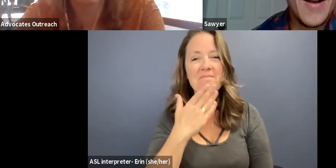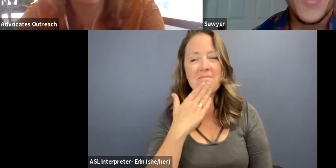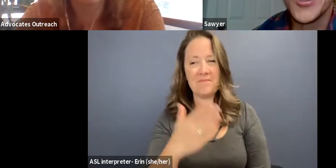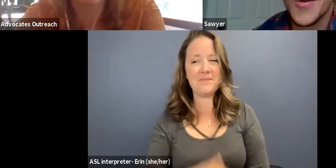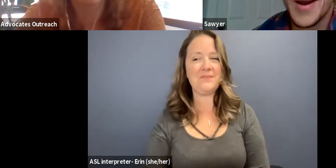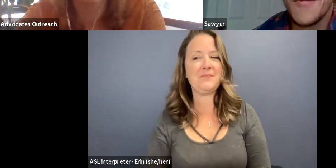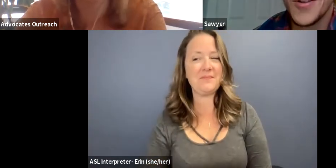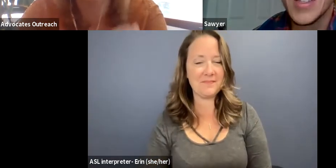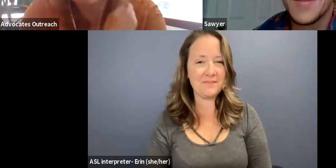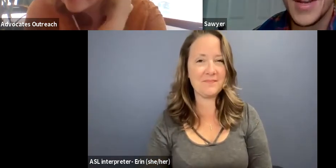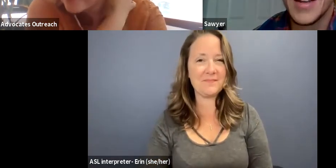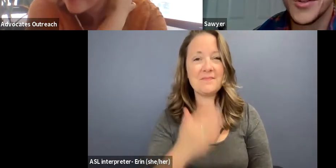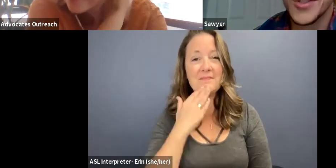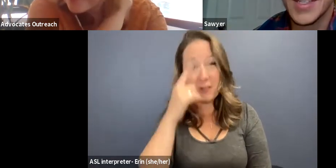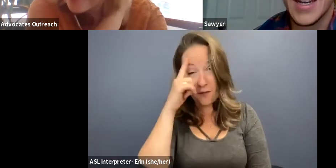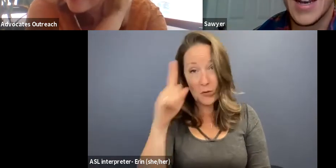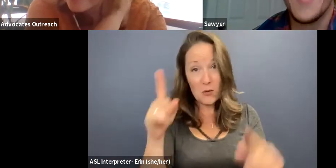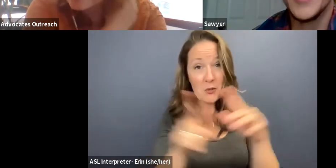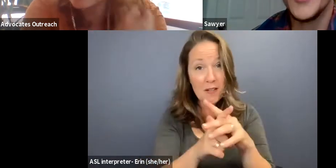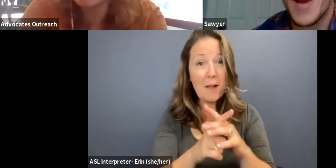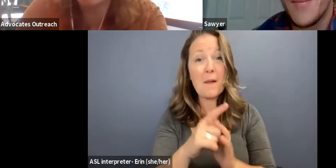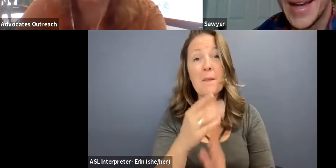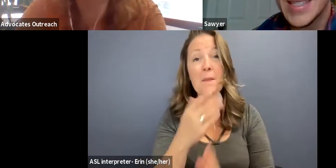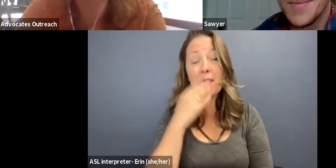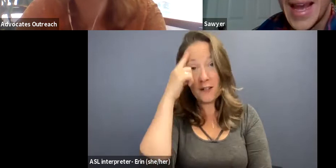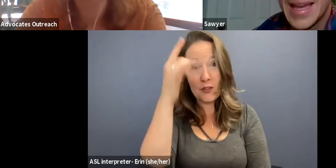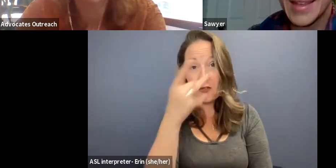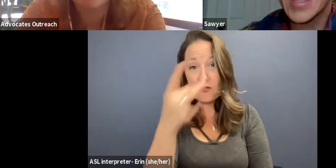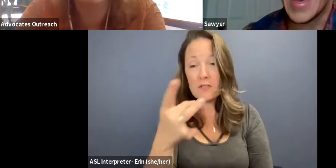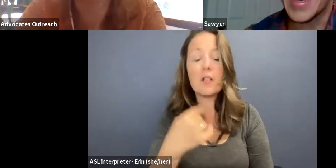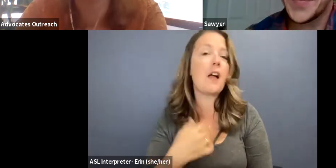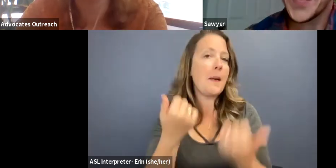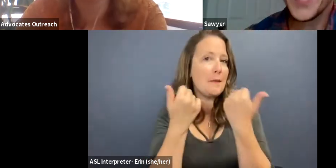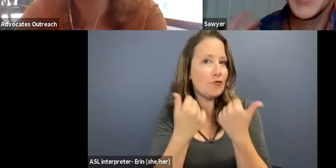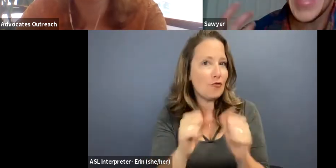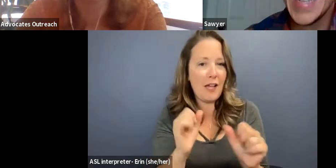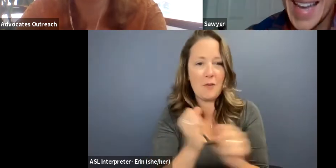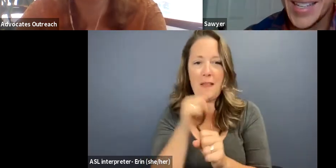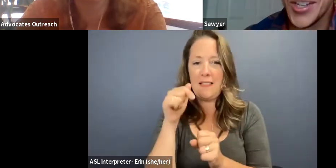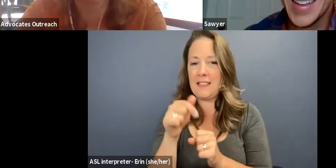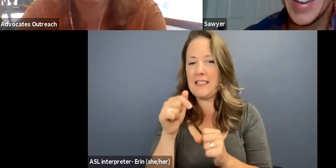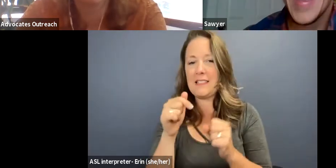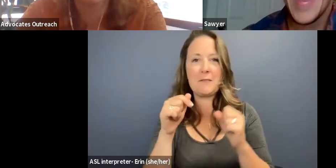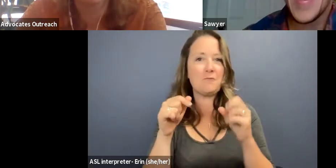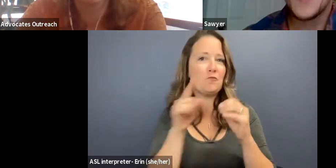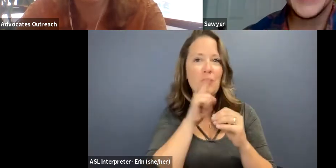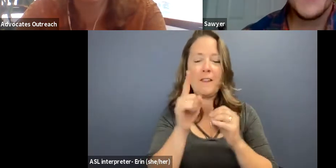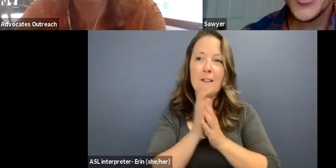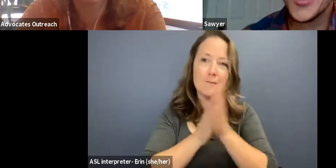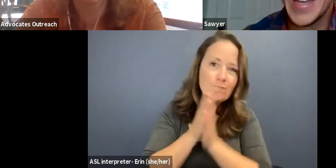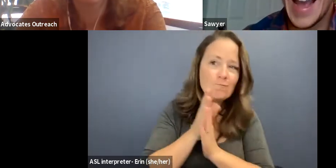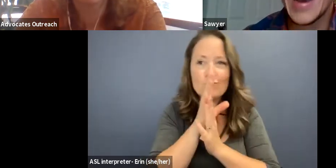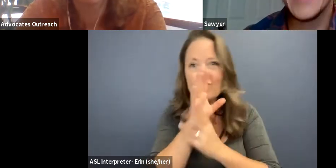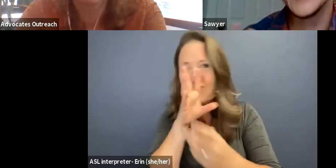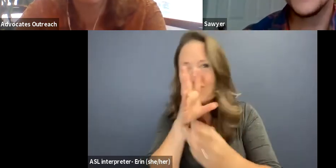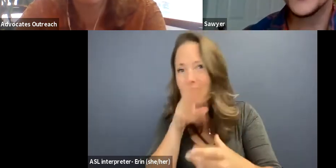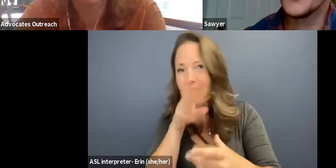healing from domestic violence. So we are super thrilled to have Sawyer here to talk about a two-generation approach to sexuality